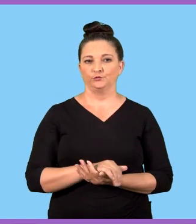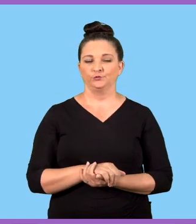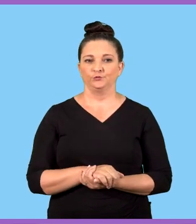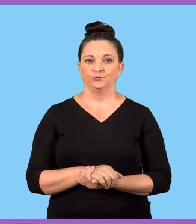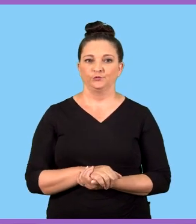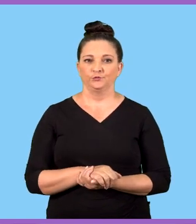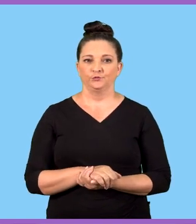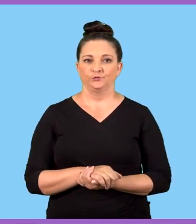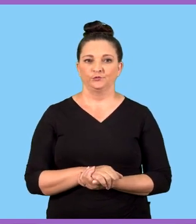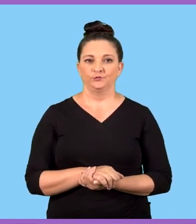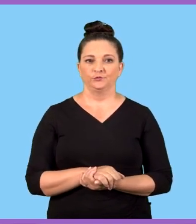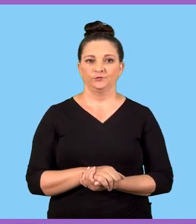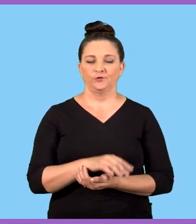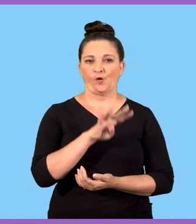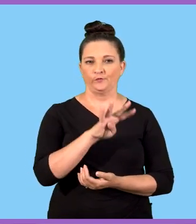42,